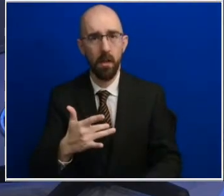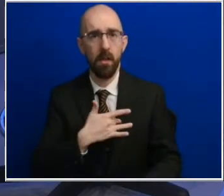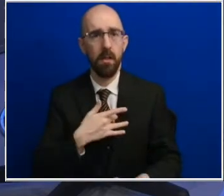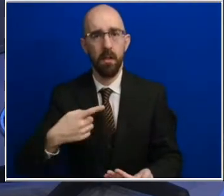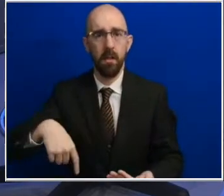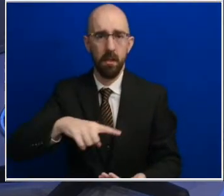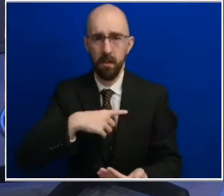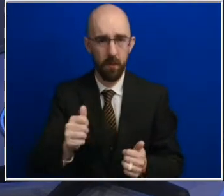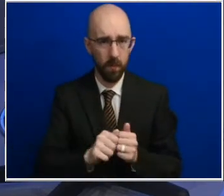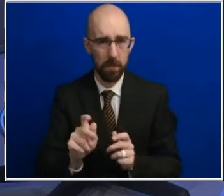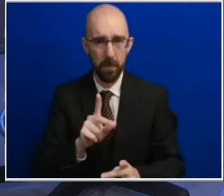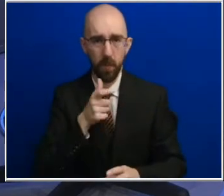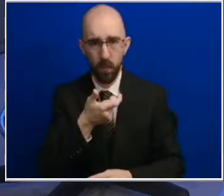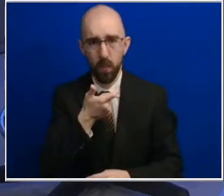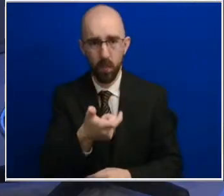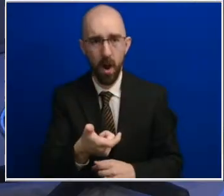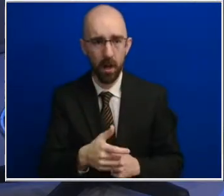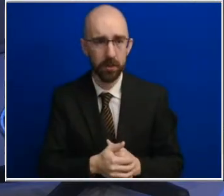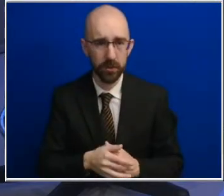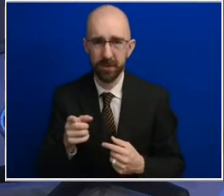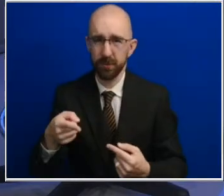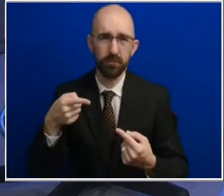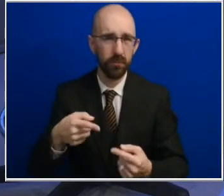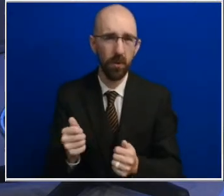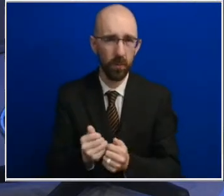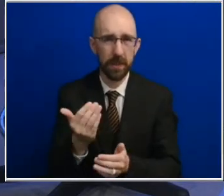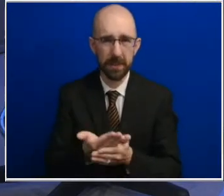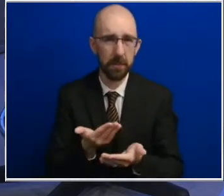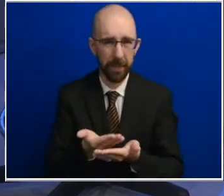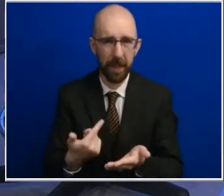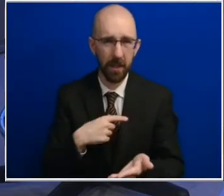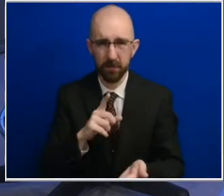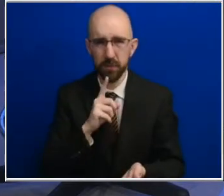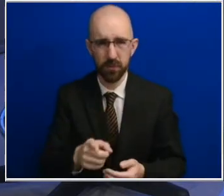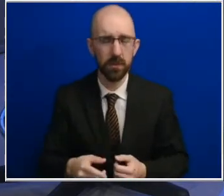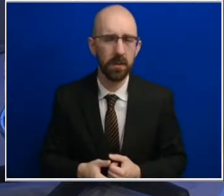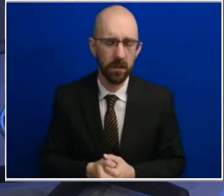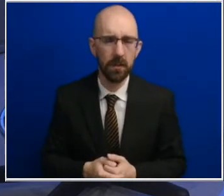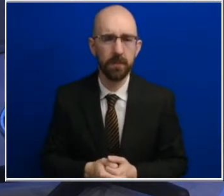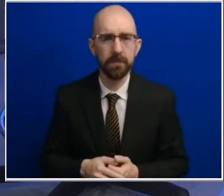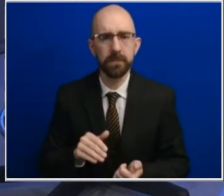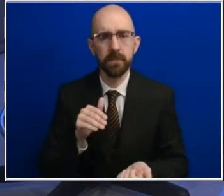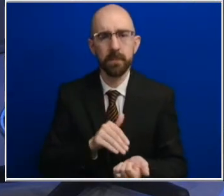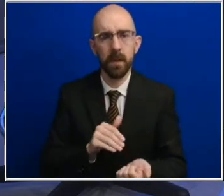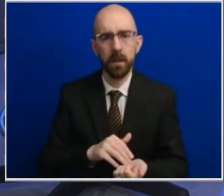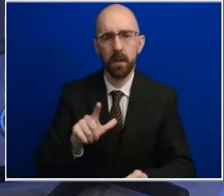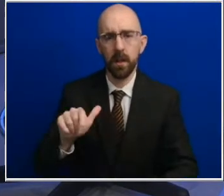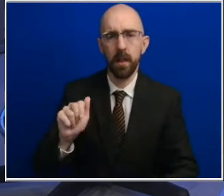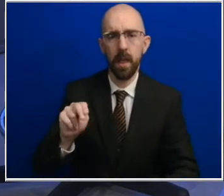watching who are I hope struggling so. with I something. really do. Dr. Landazuri,